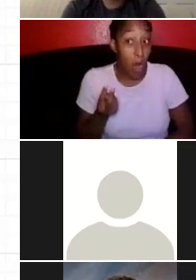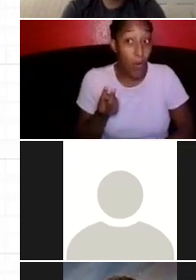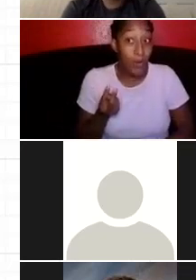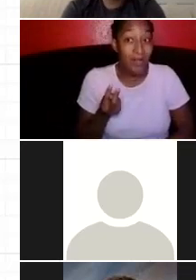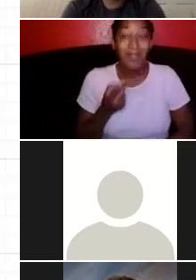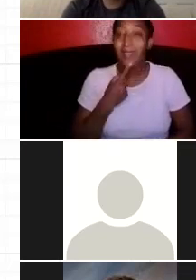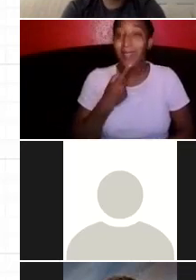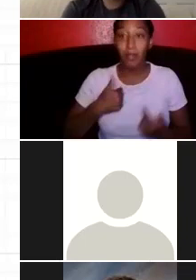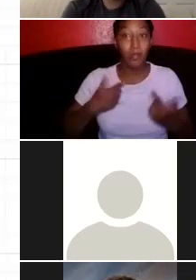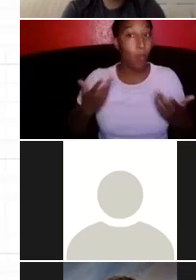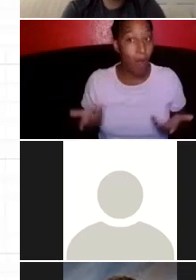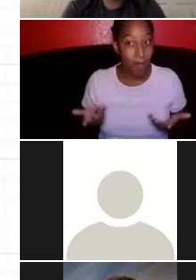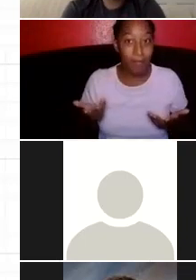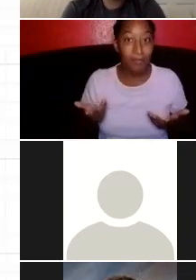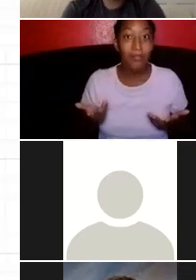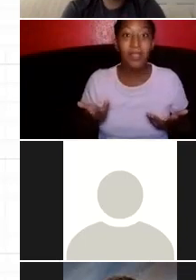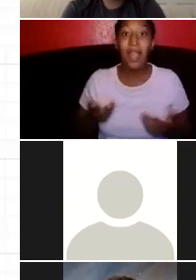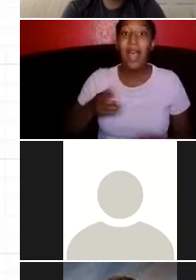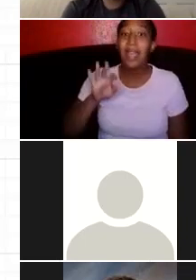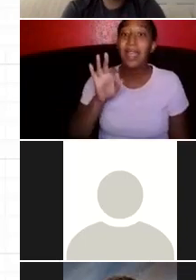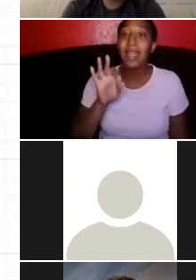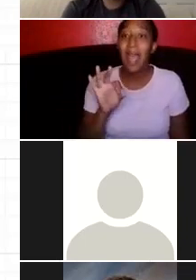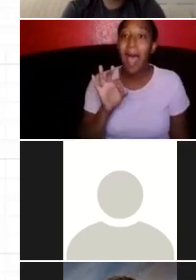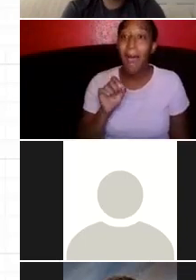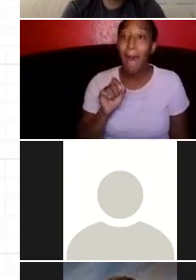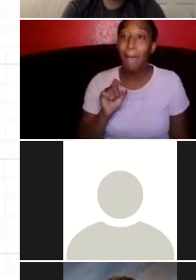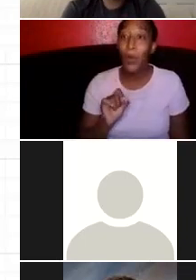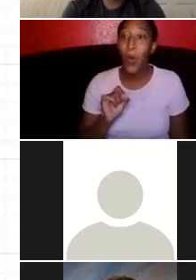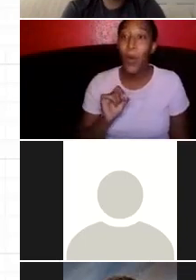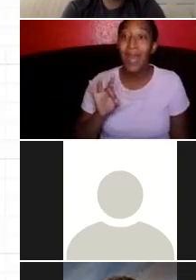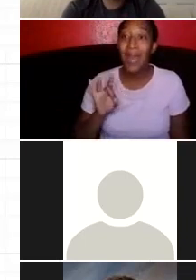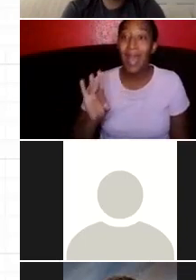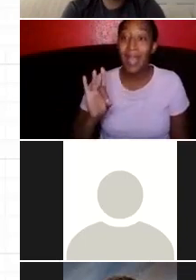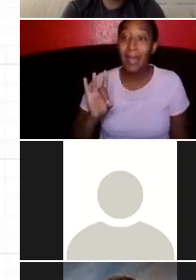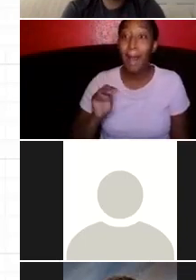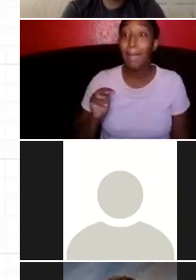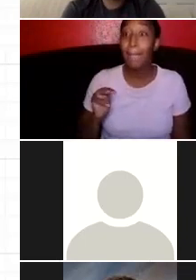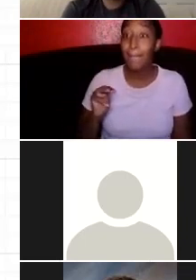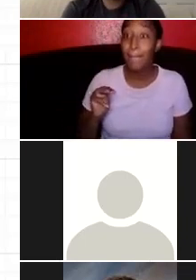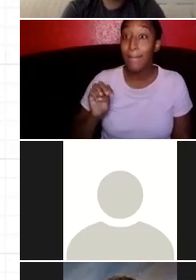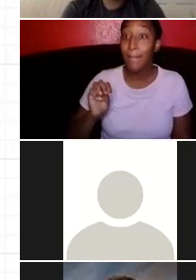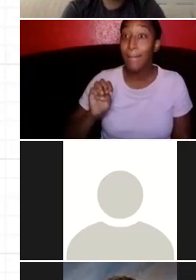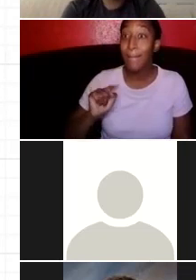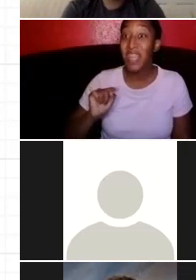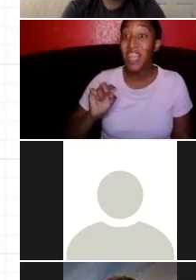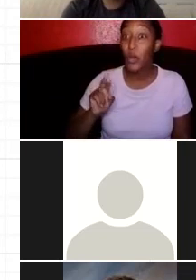9.8 meters per second squared.